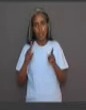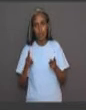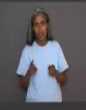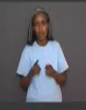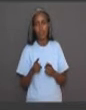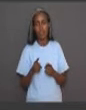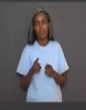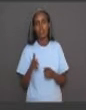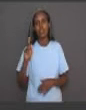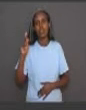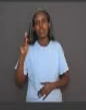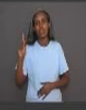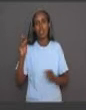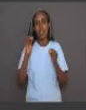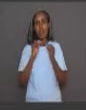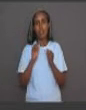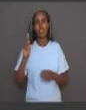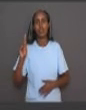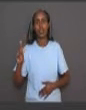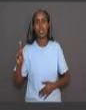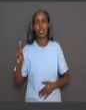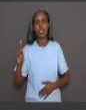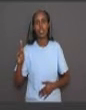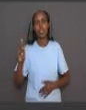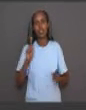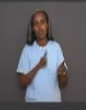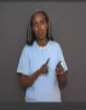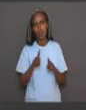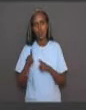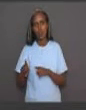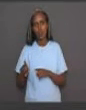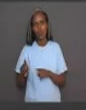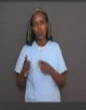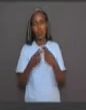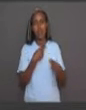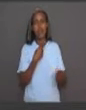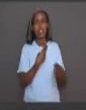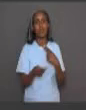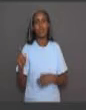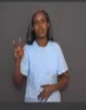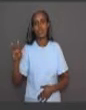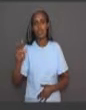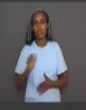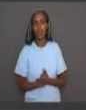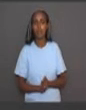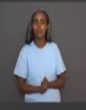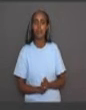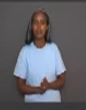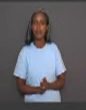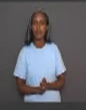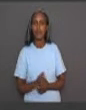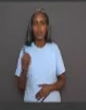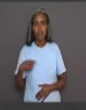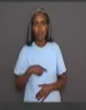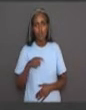brackets, k plus 1 is also a multiple of 3.